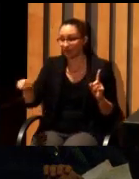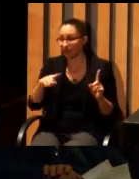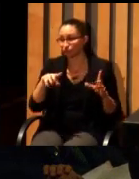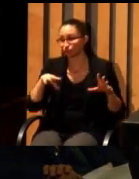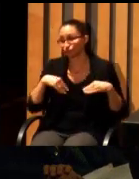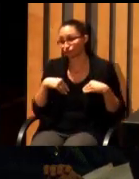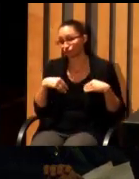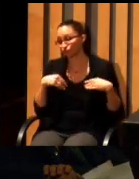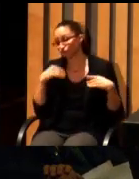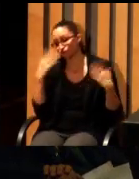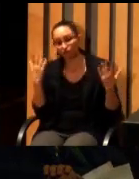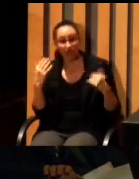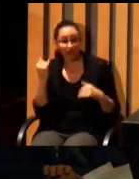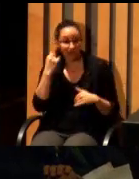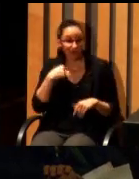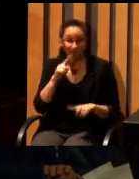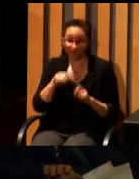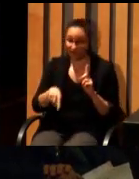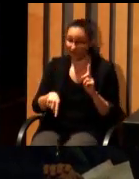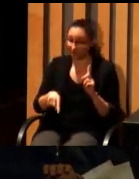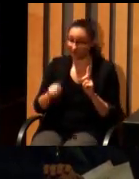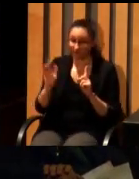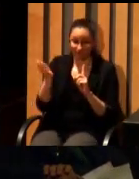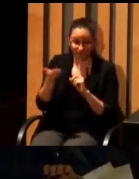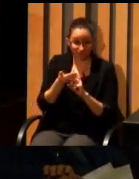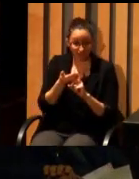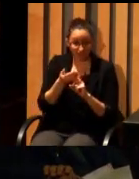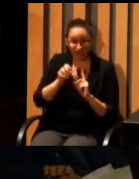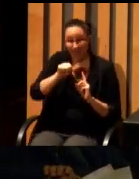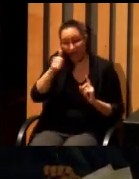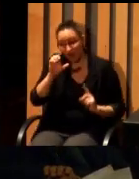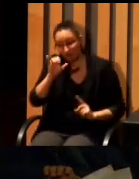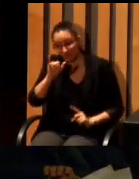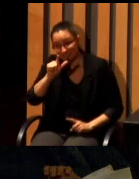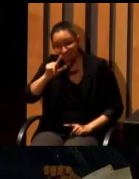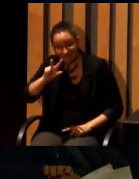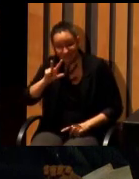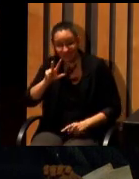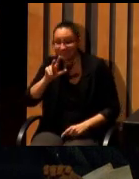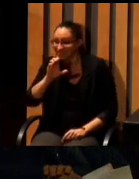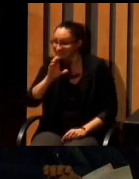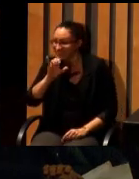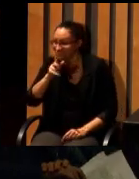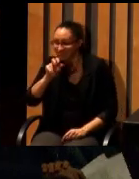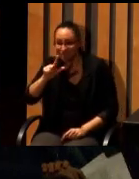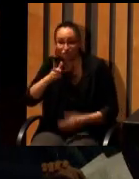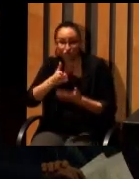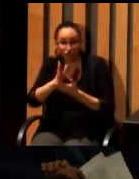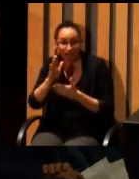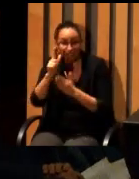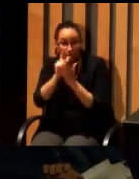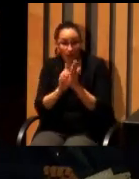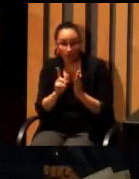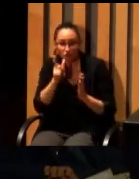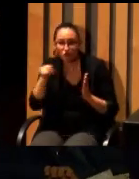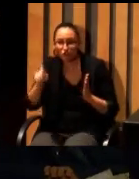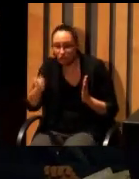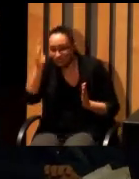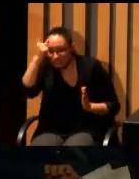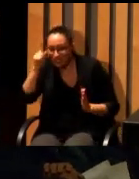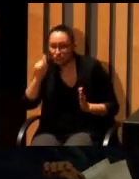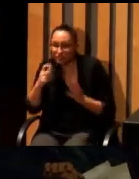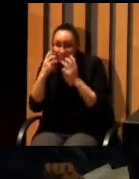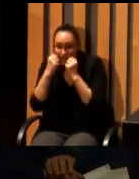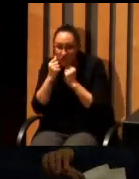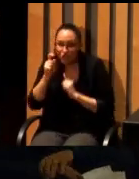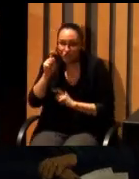it. And so if I cannot get other civil rights attorneys who understand this stuff to care about it,